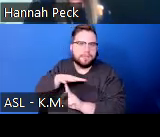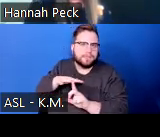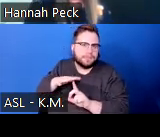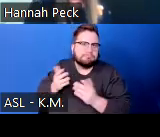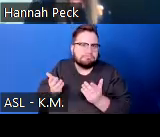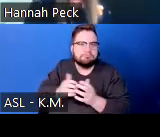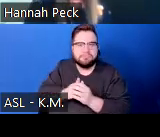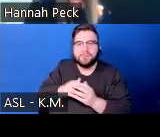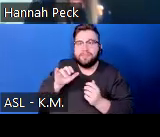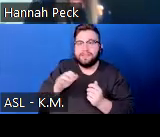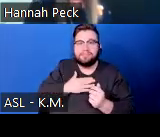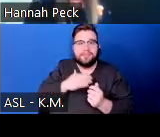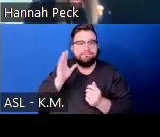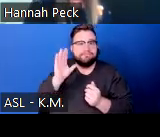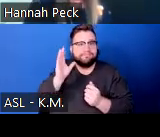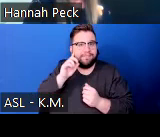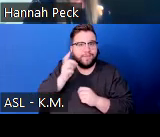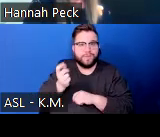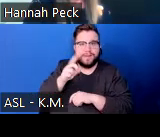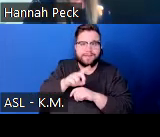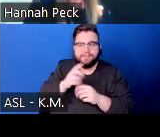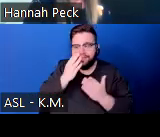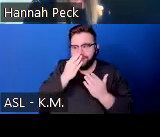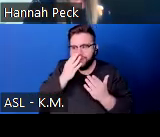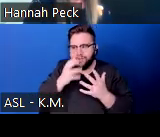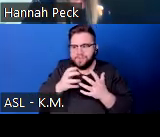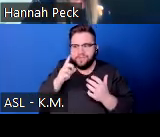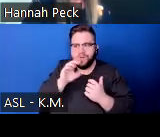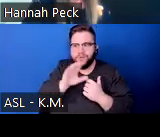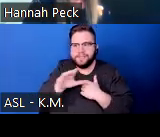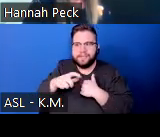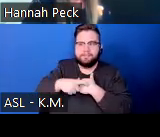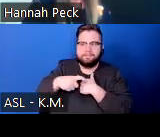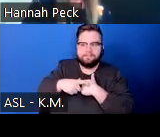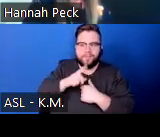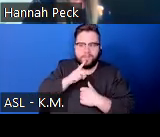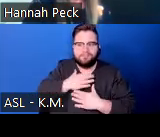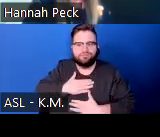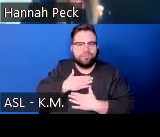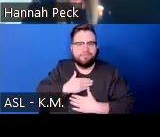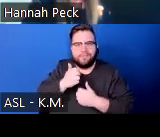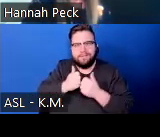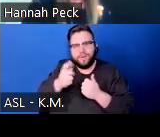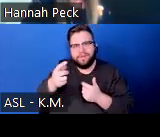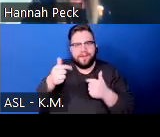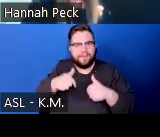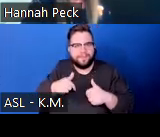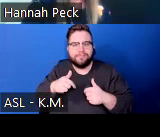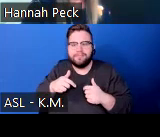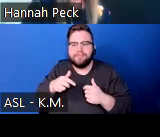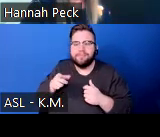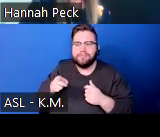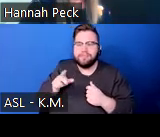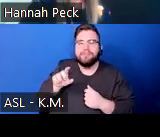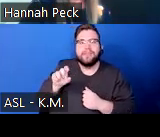So that is my talk for today. Thank you very much for your time. I appreciate everyone being here. So thank you, Hannah. And I forgot